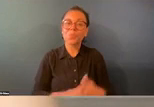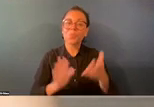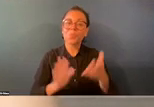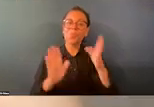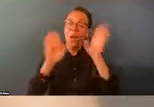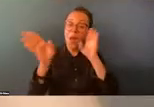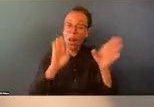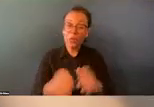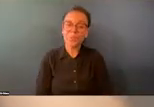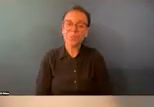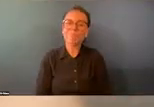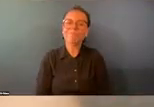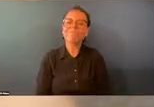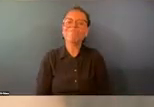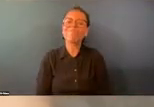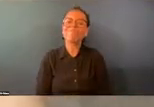Hello.